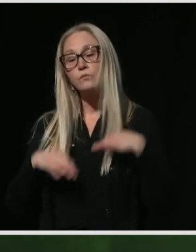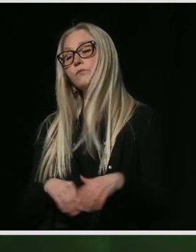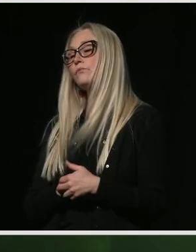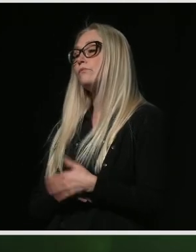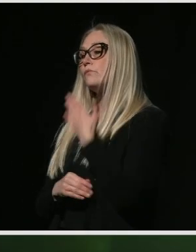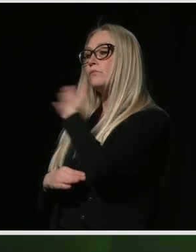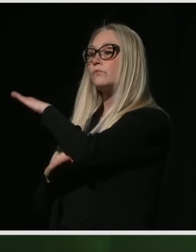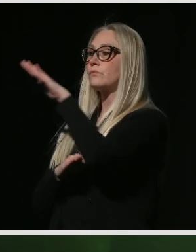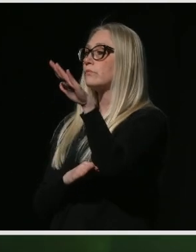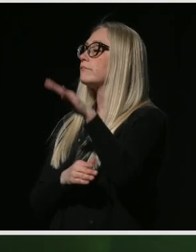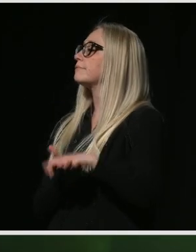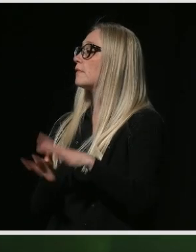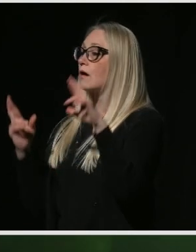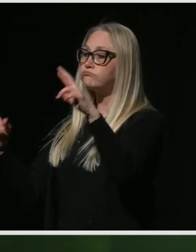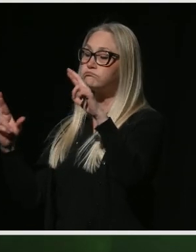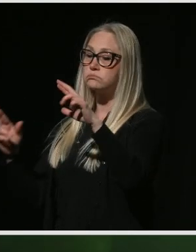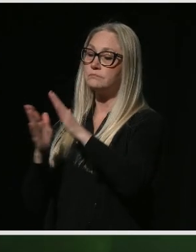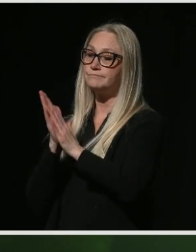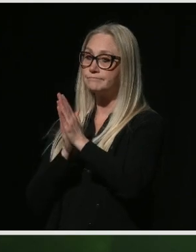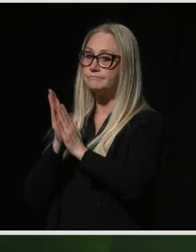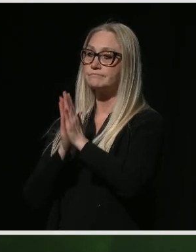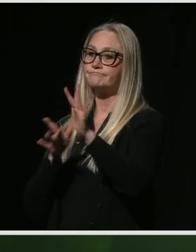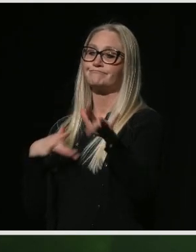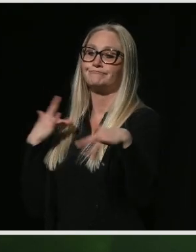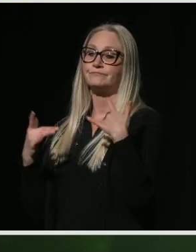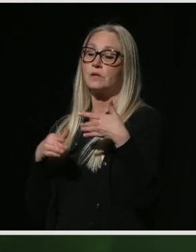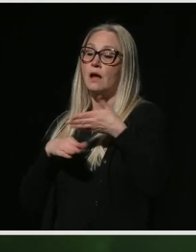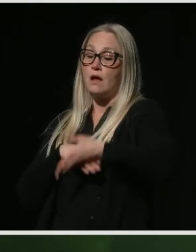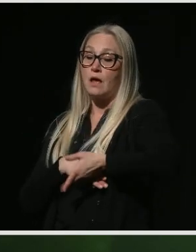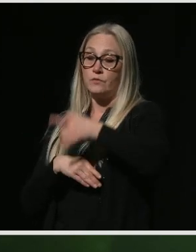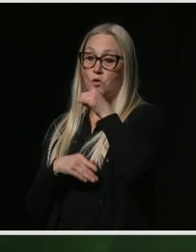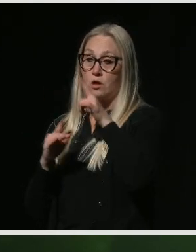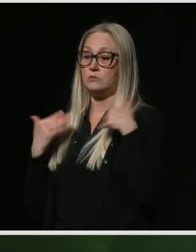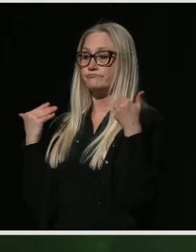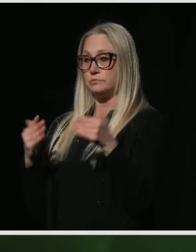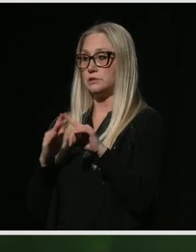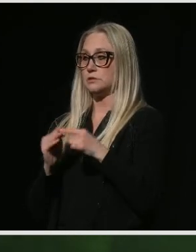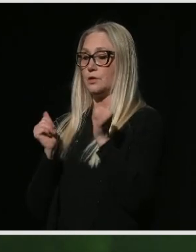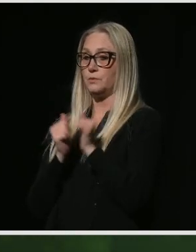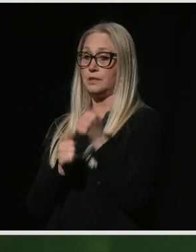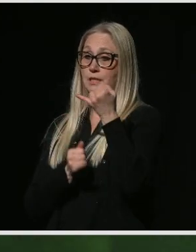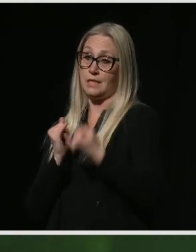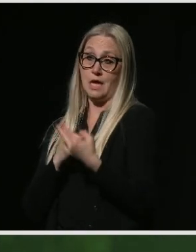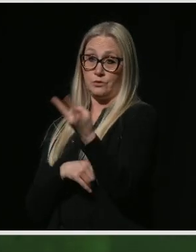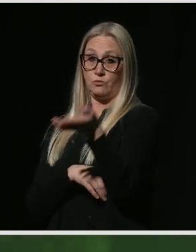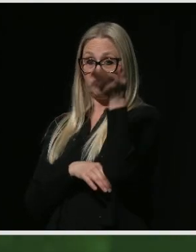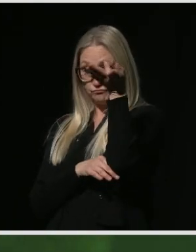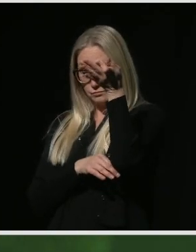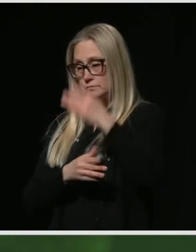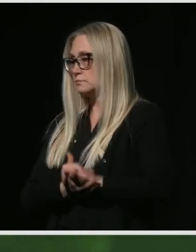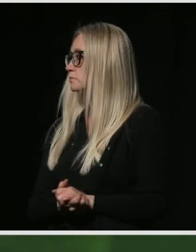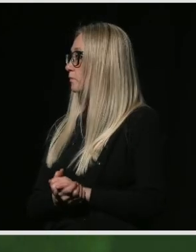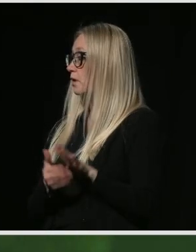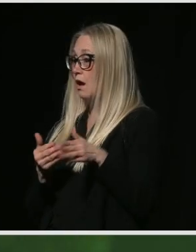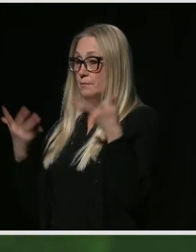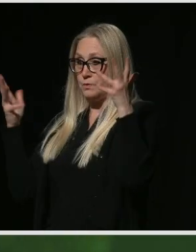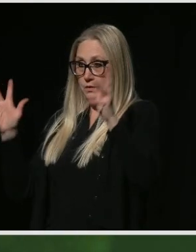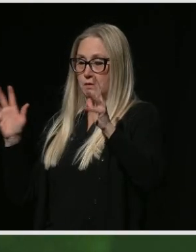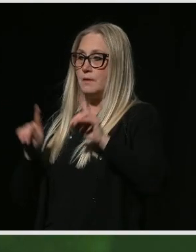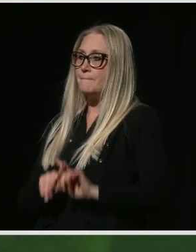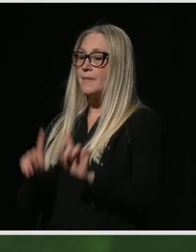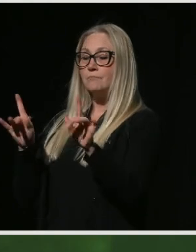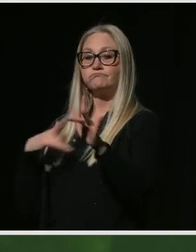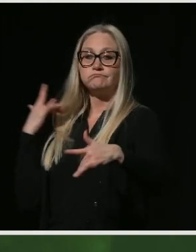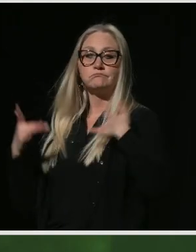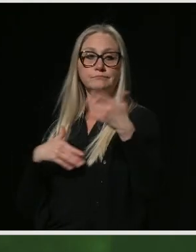Good afternoon, folks. Hopefully you're recharged after the lunch and we can get started with the last two pitches of the day. Almost over with it. But I'm